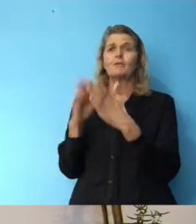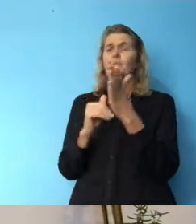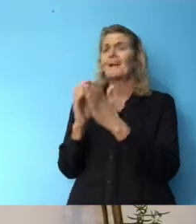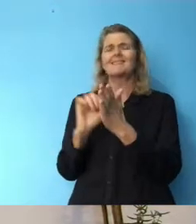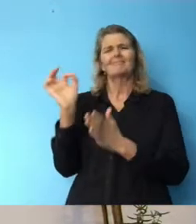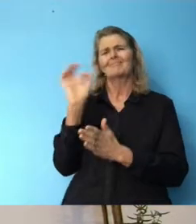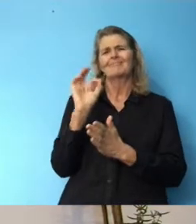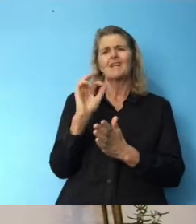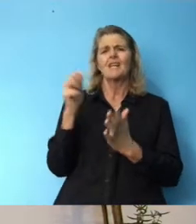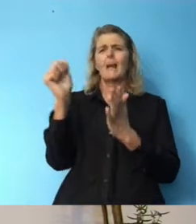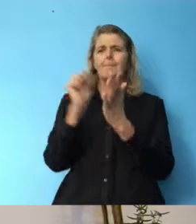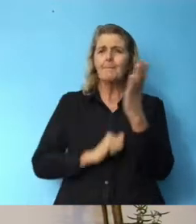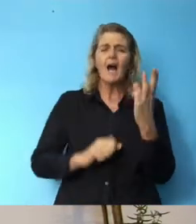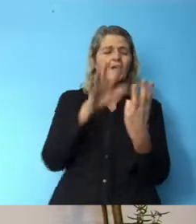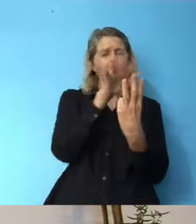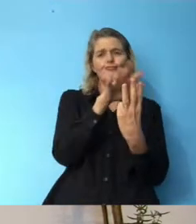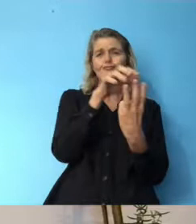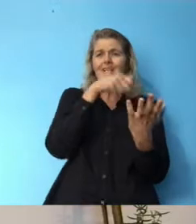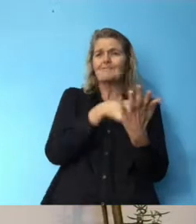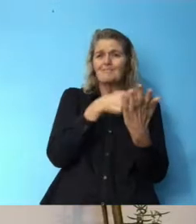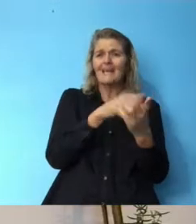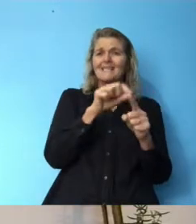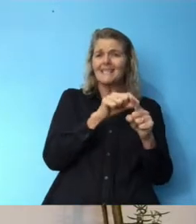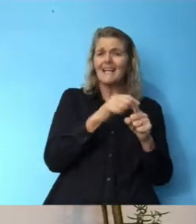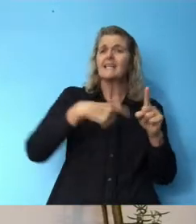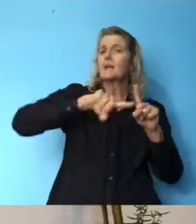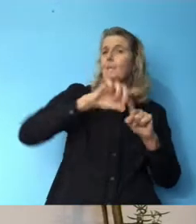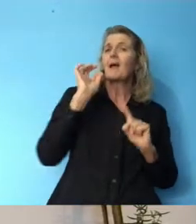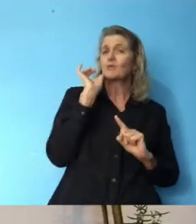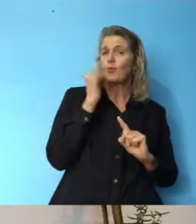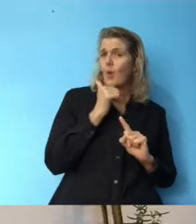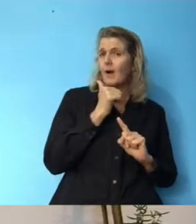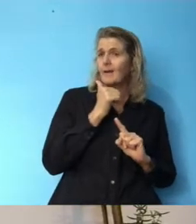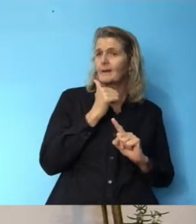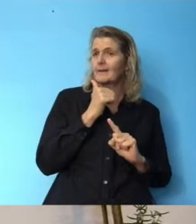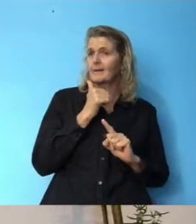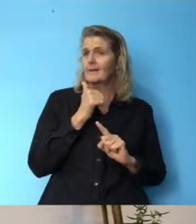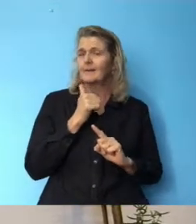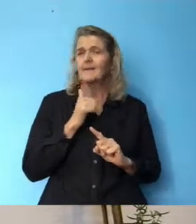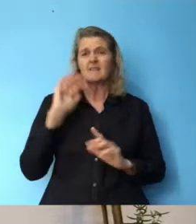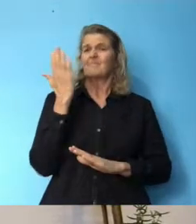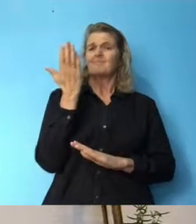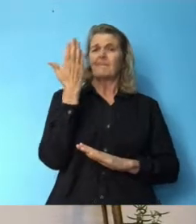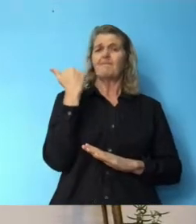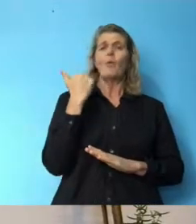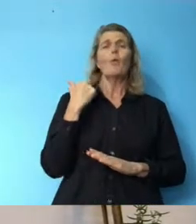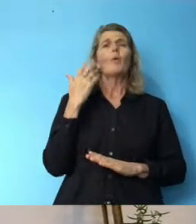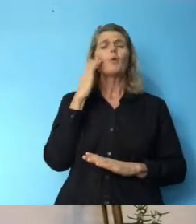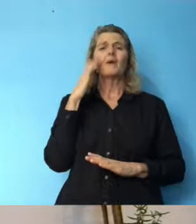start with, and your white. When I've supported artists in the past, I found this a really, really good tool to bring